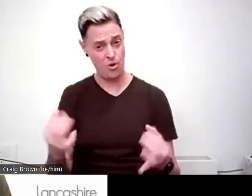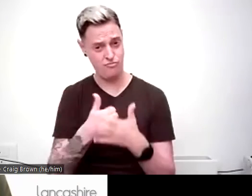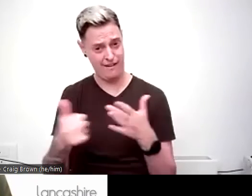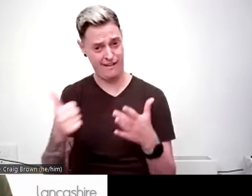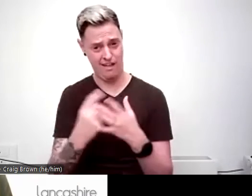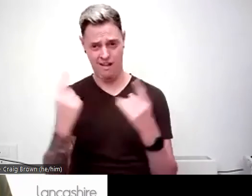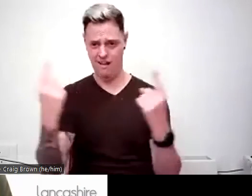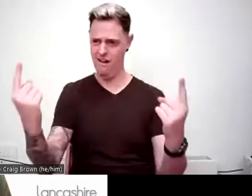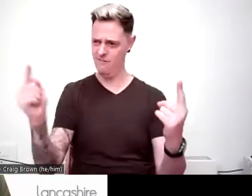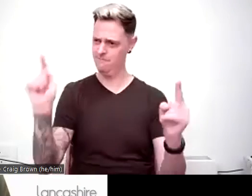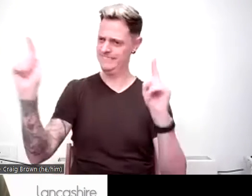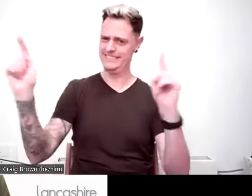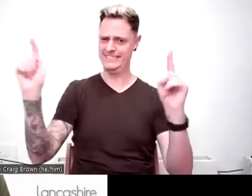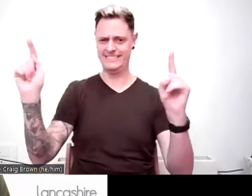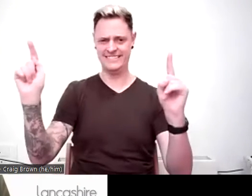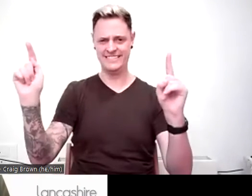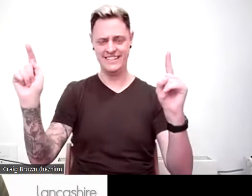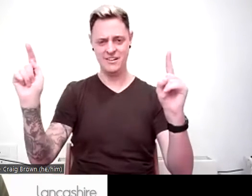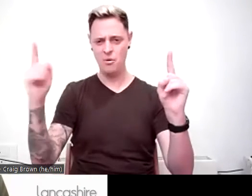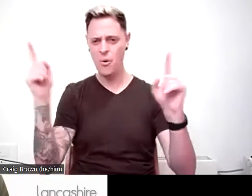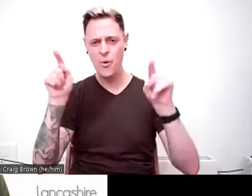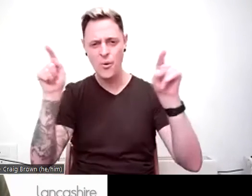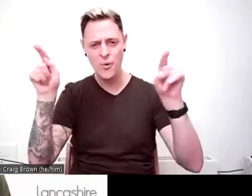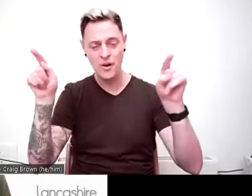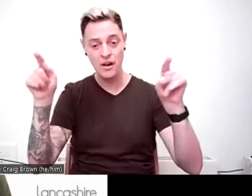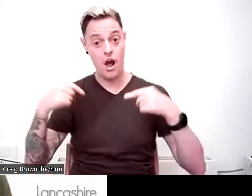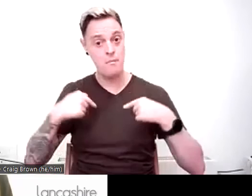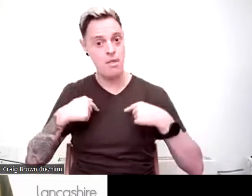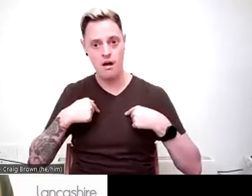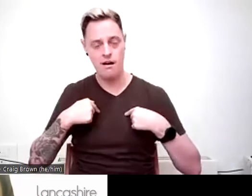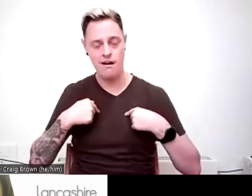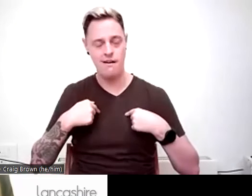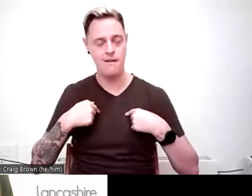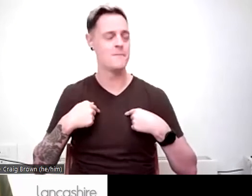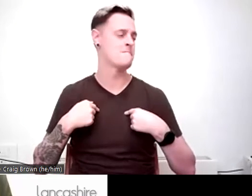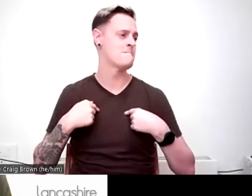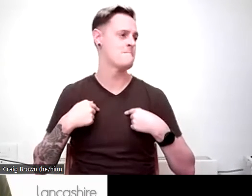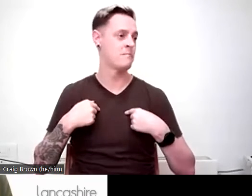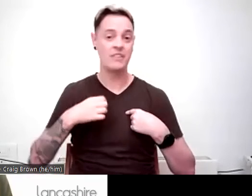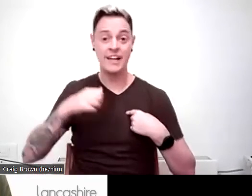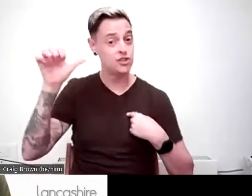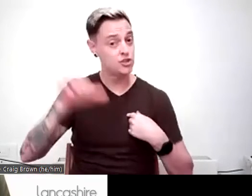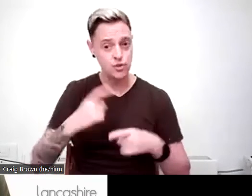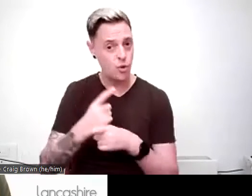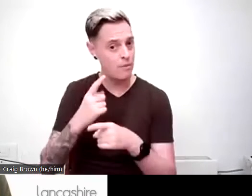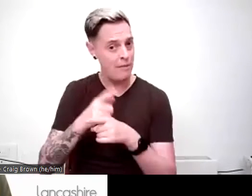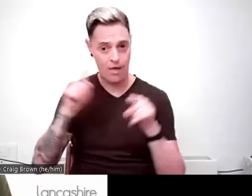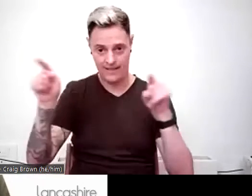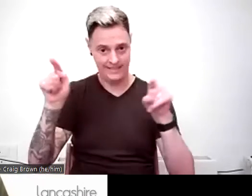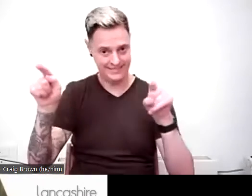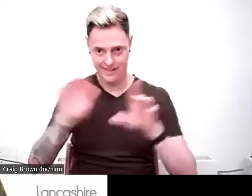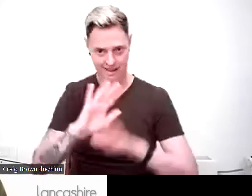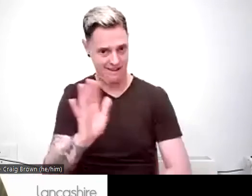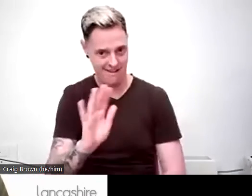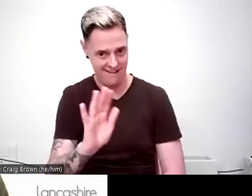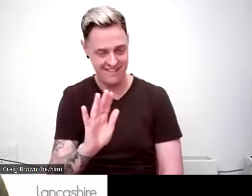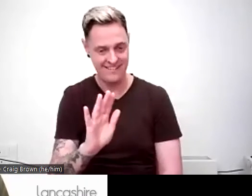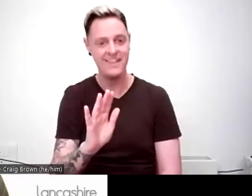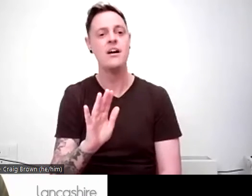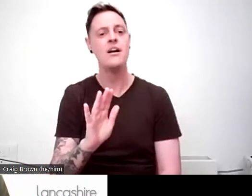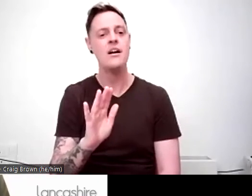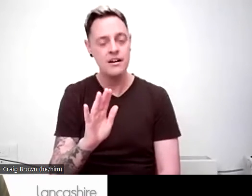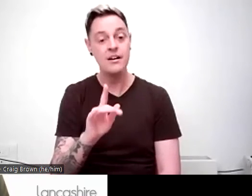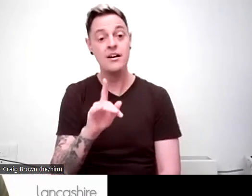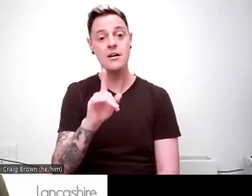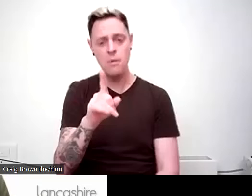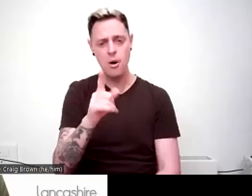spaces. And I'm not sitting here and saying that shouldn't be spoke about, but what I have noticed is that it can